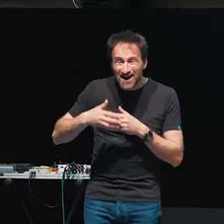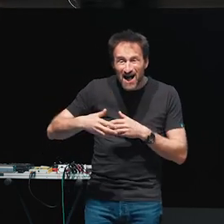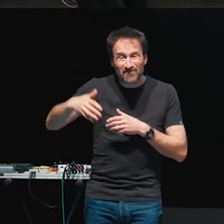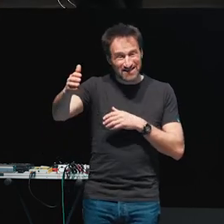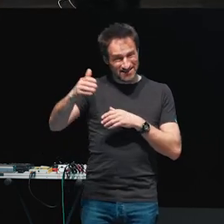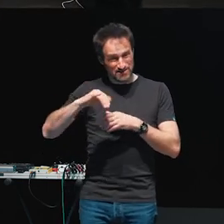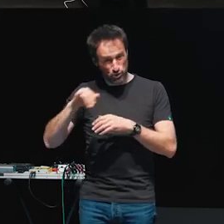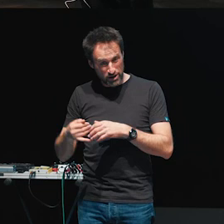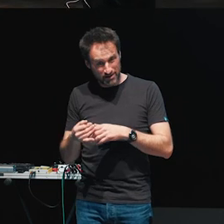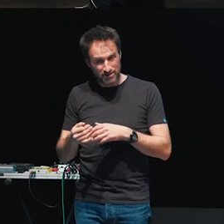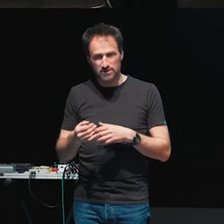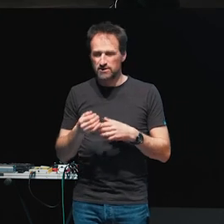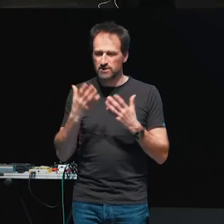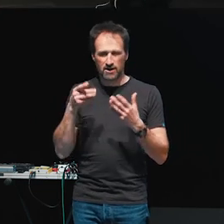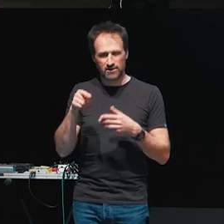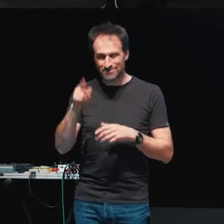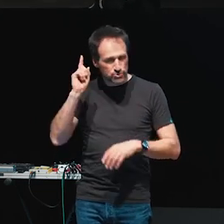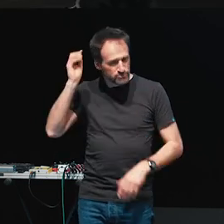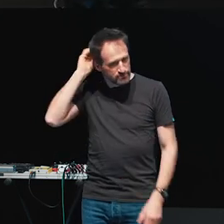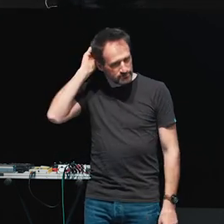is definitely something you need to bear in mind.